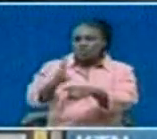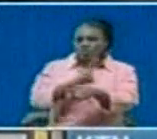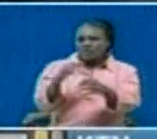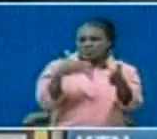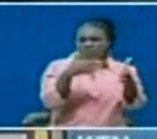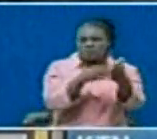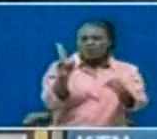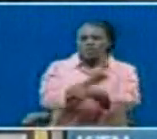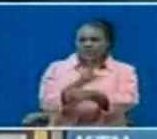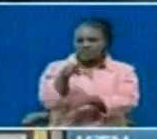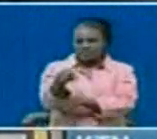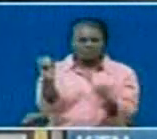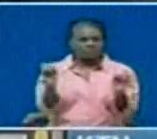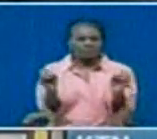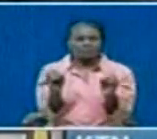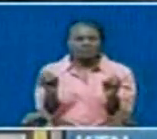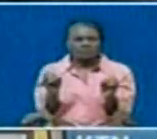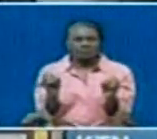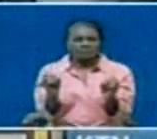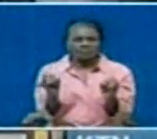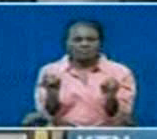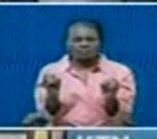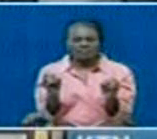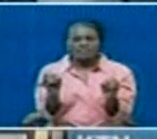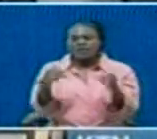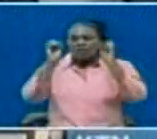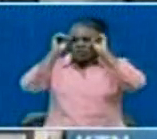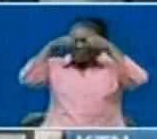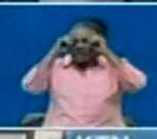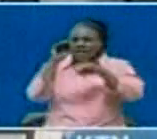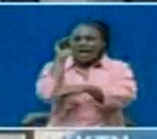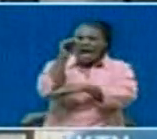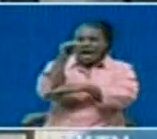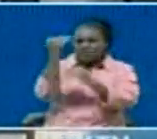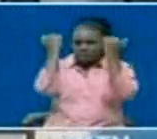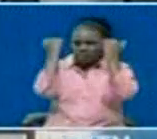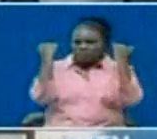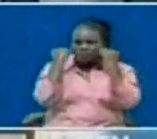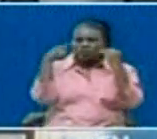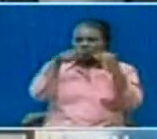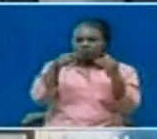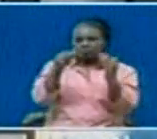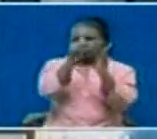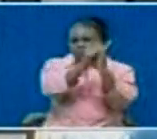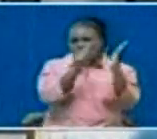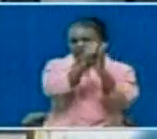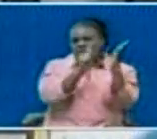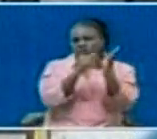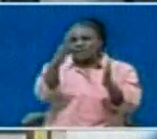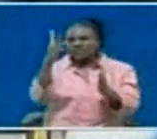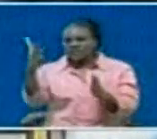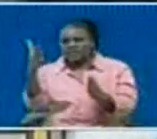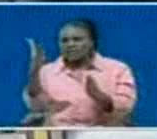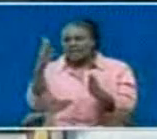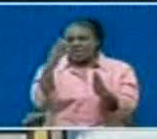Signet to broadcast digital. Mwita urged the Supreme Court judges to carefully scrutinize Articles 33 and 34 of the